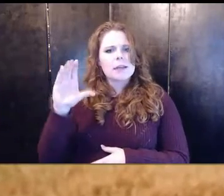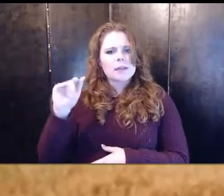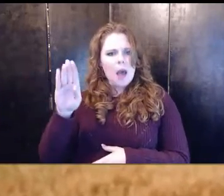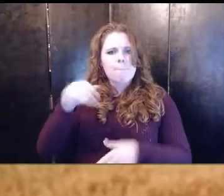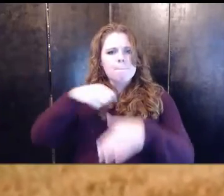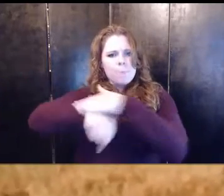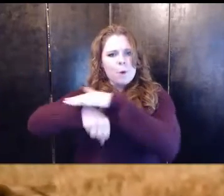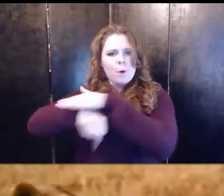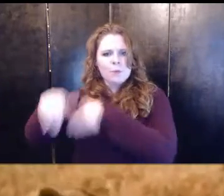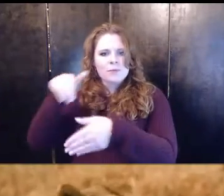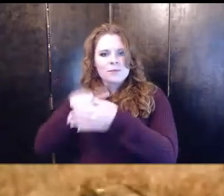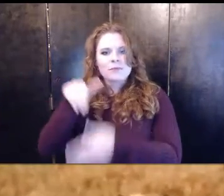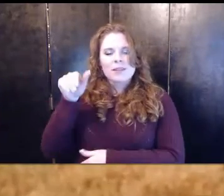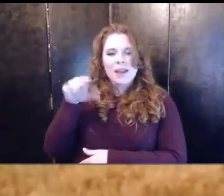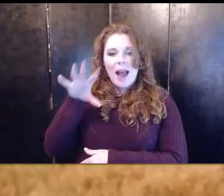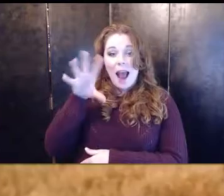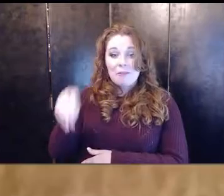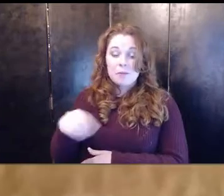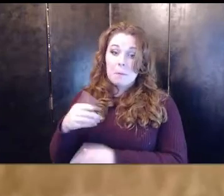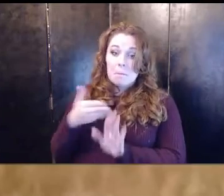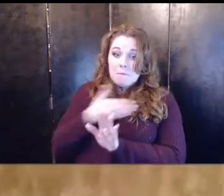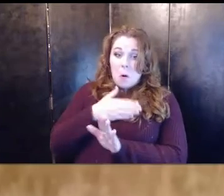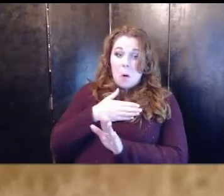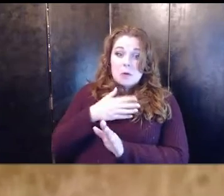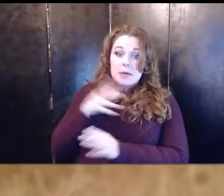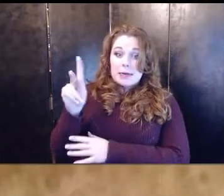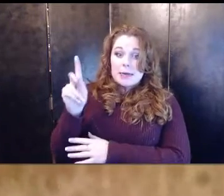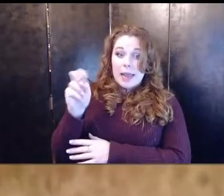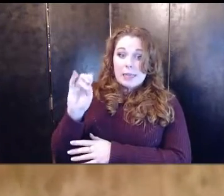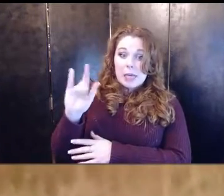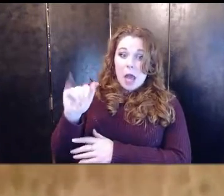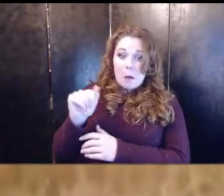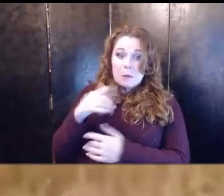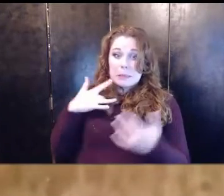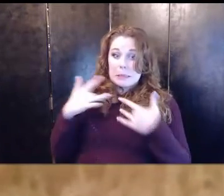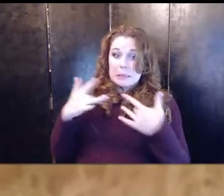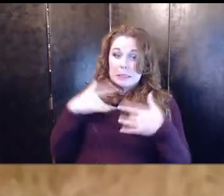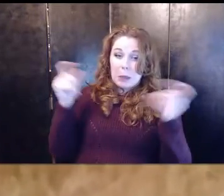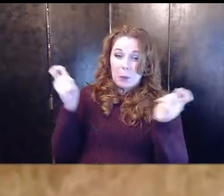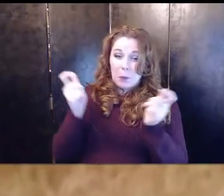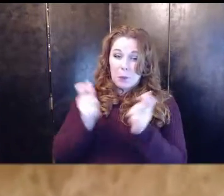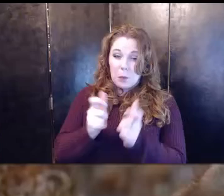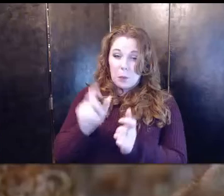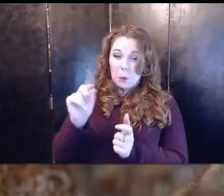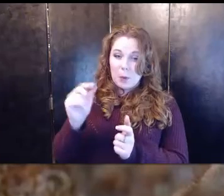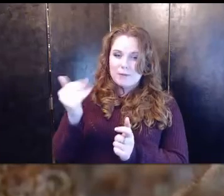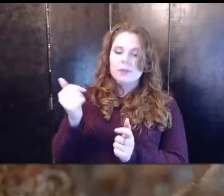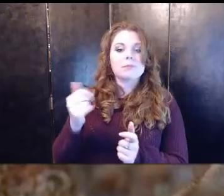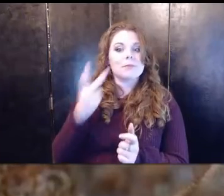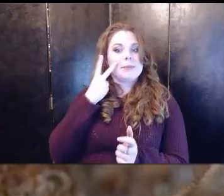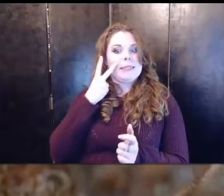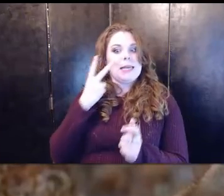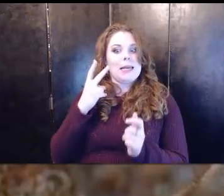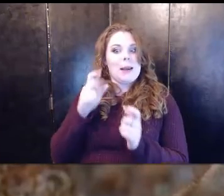nation. Experts worried that lions might be extinct in Kenya by the year 2050, but this year holds promise. A